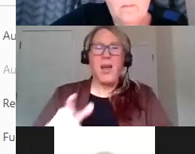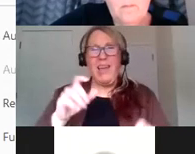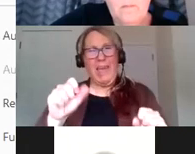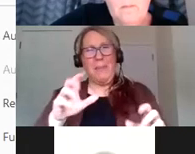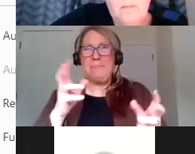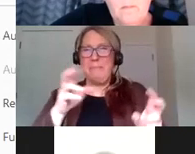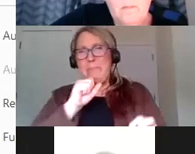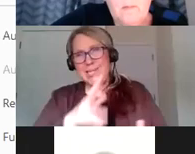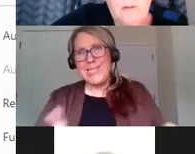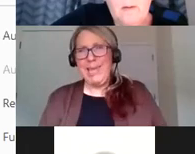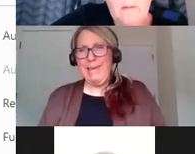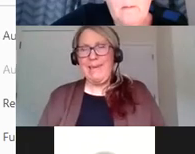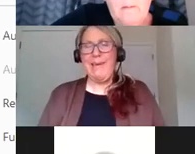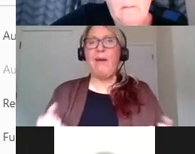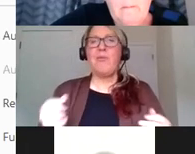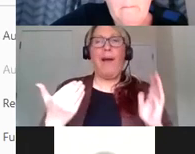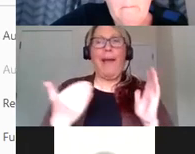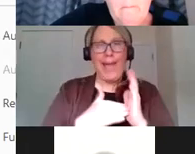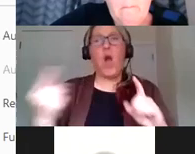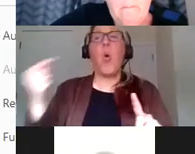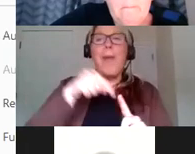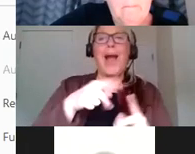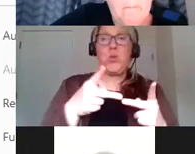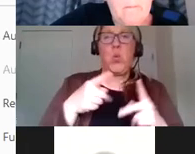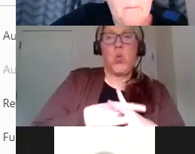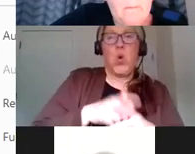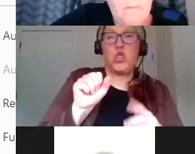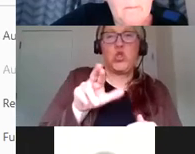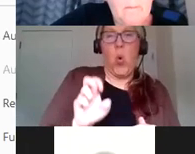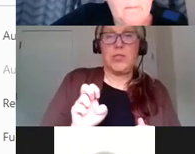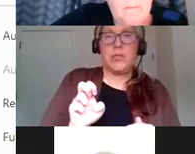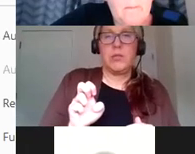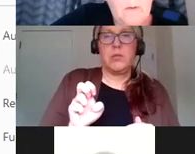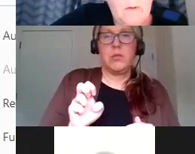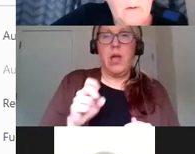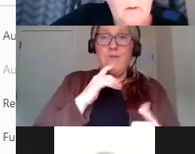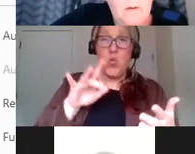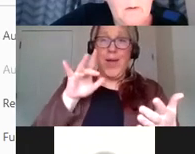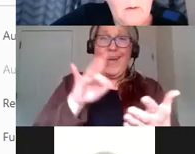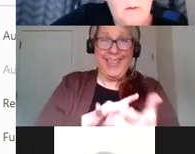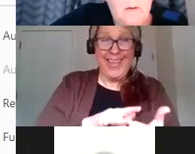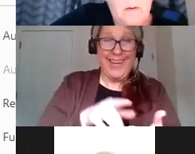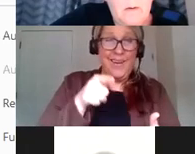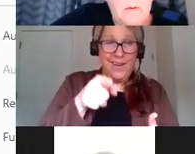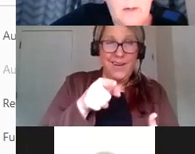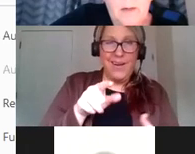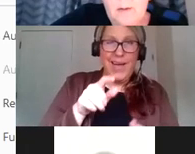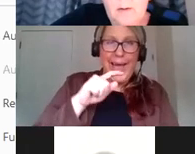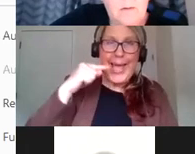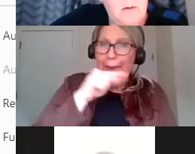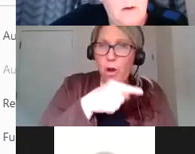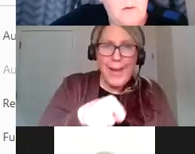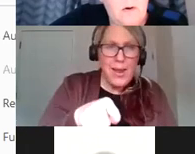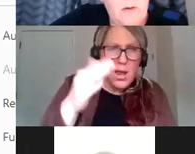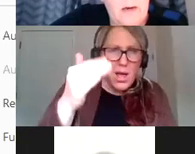So again, go back to your source. And if you click on that caret, you can see more. So I can see